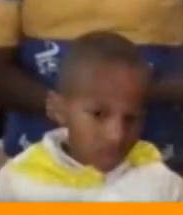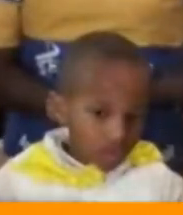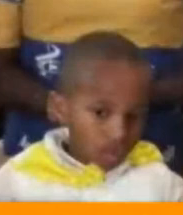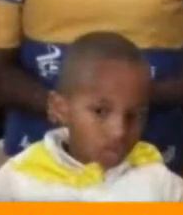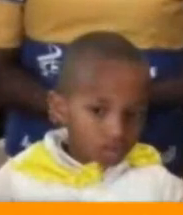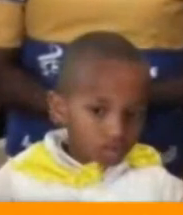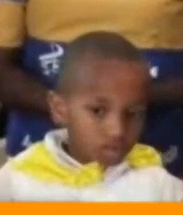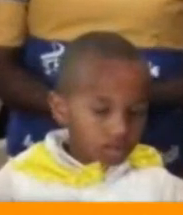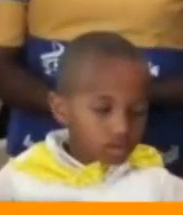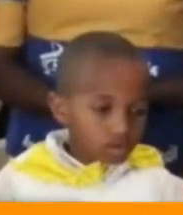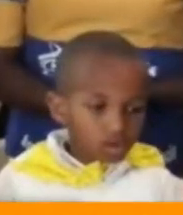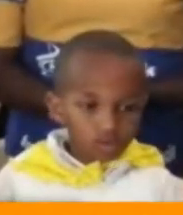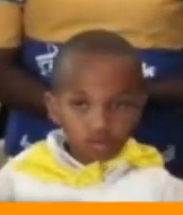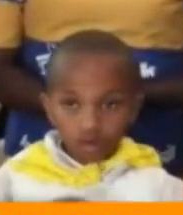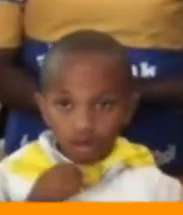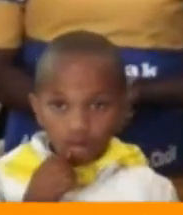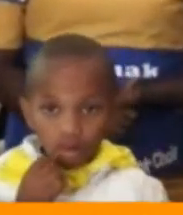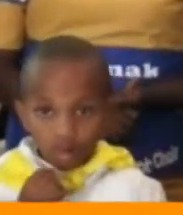foreign